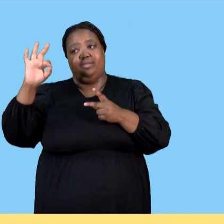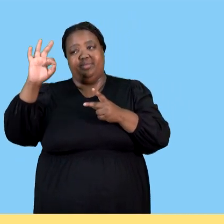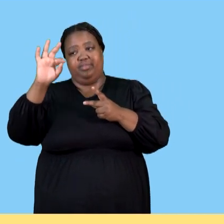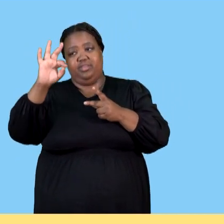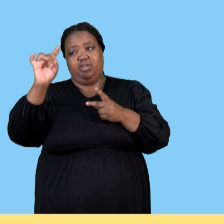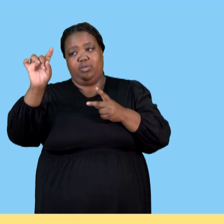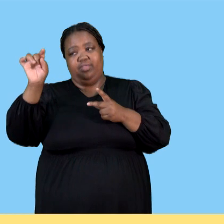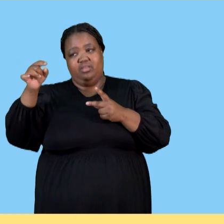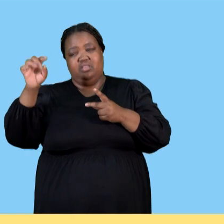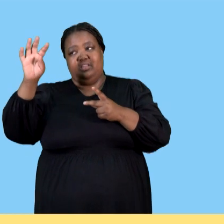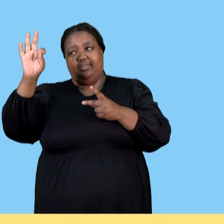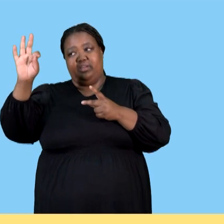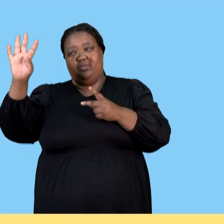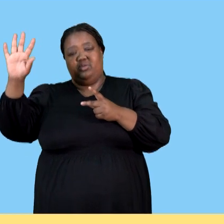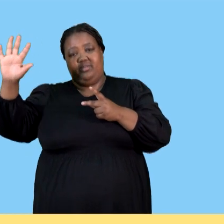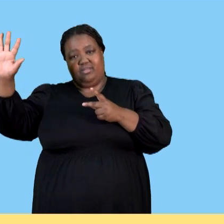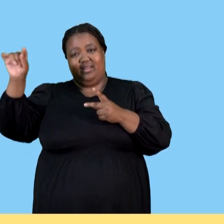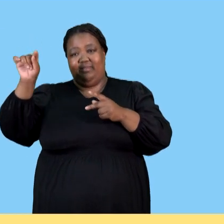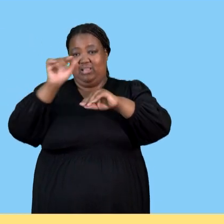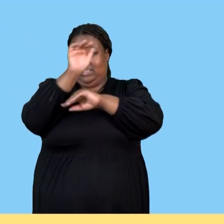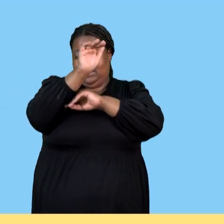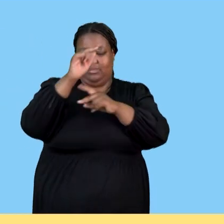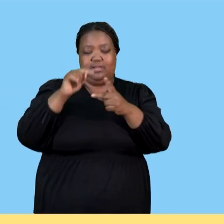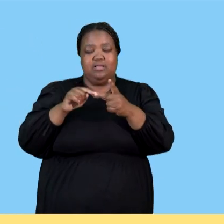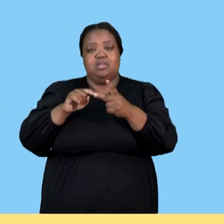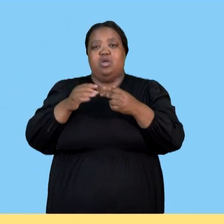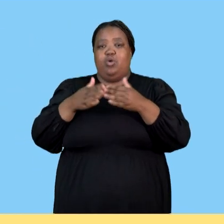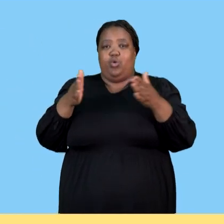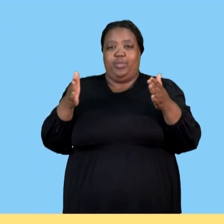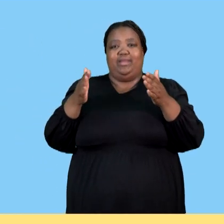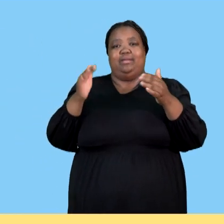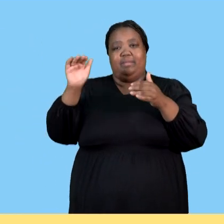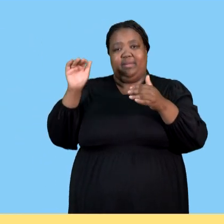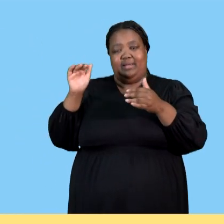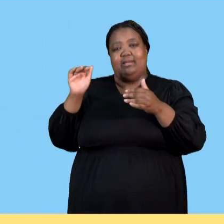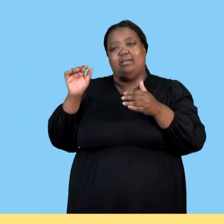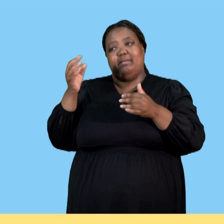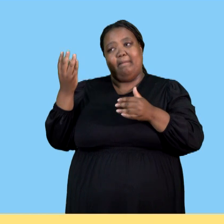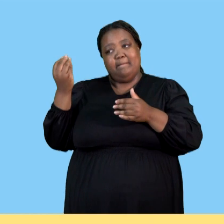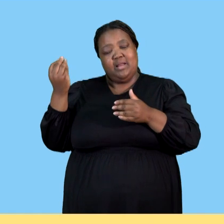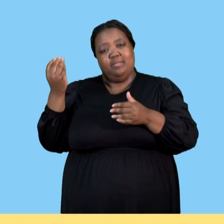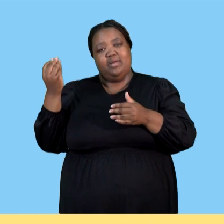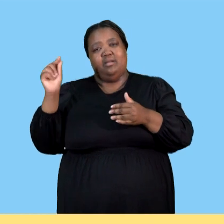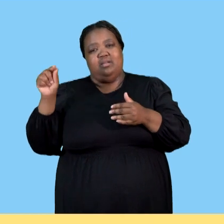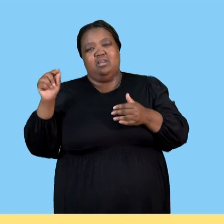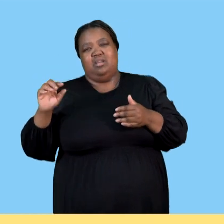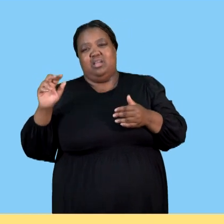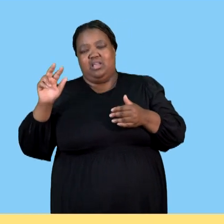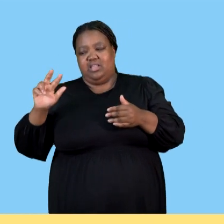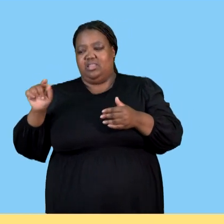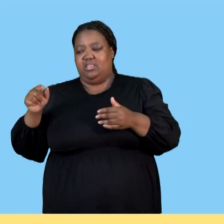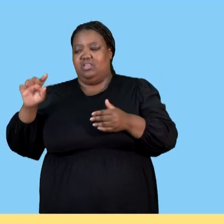31,345, which is my surplus, plus my opening bank balance of